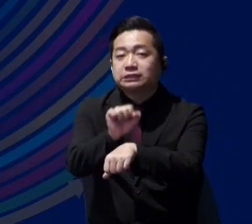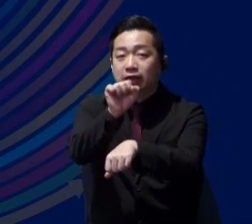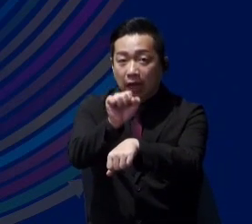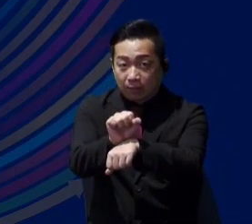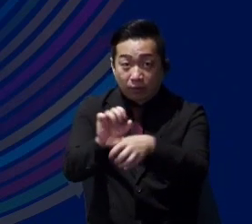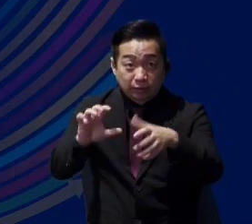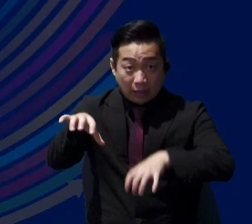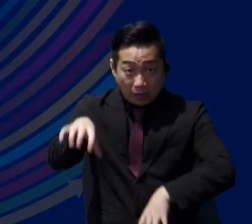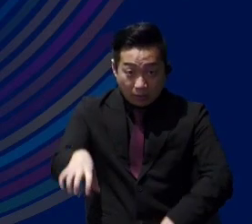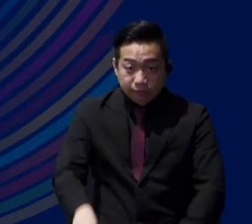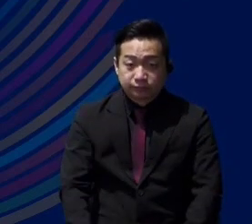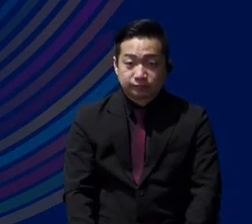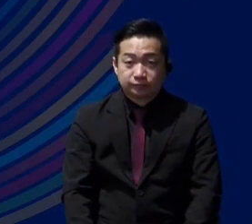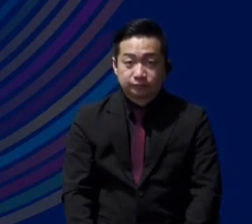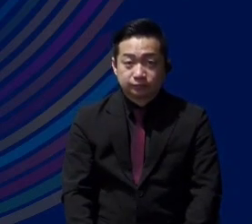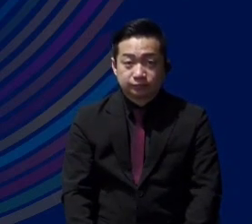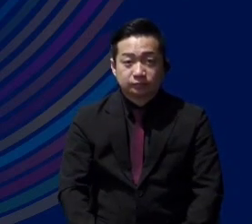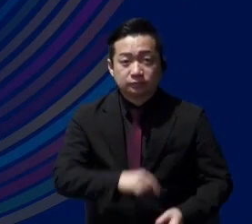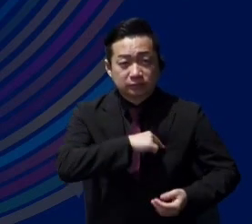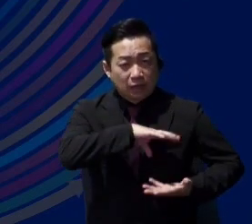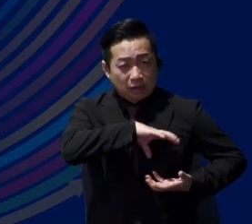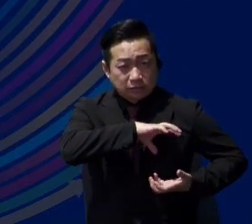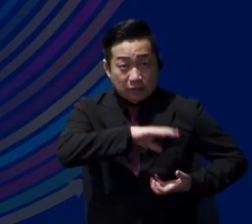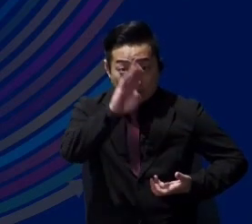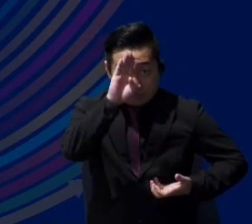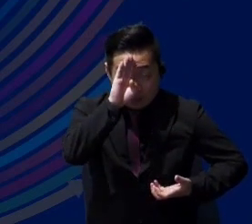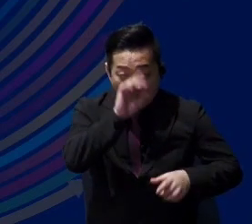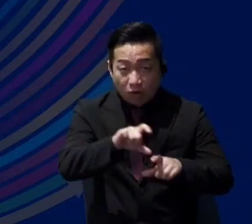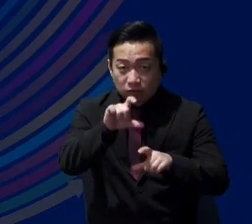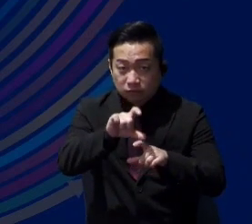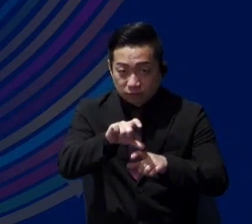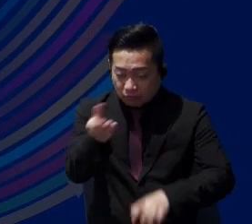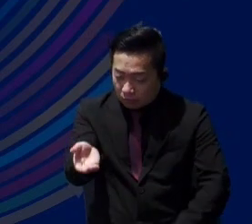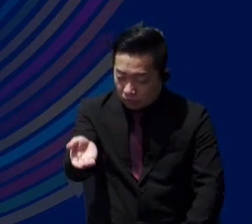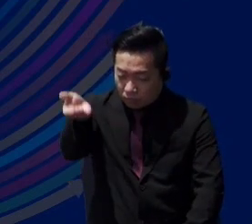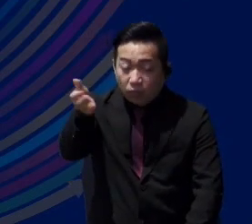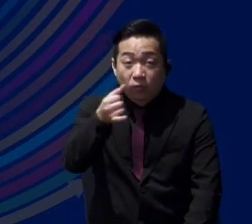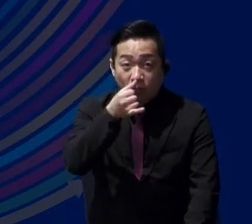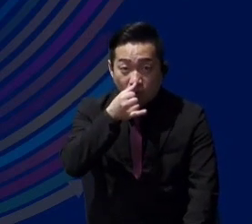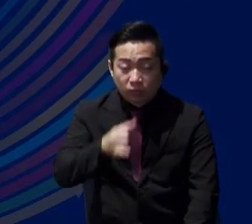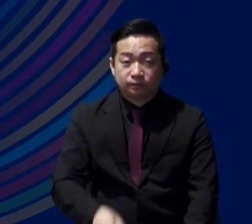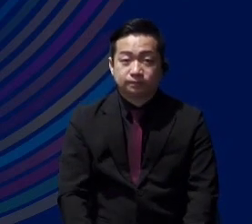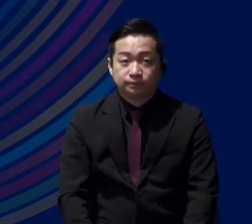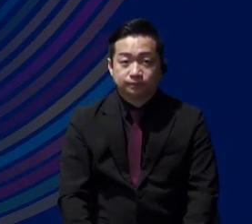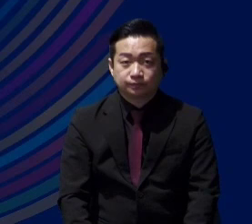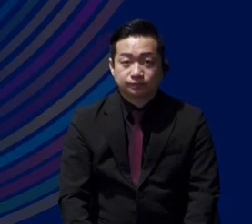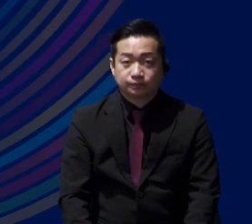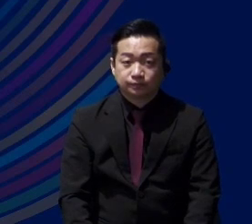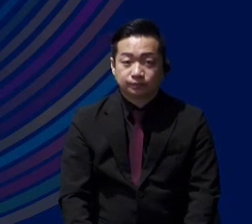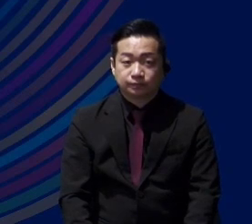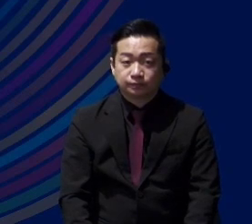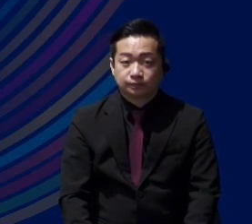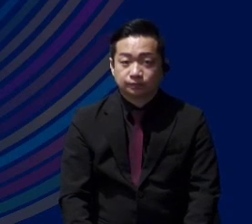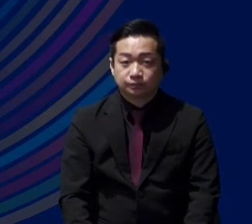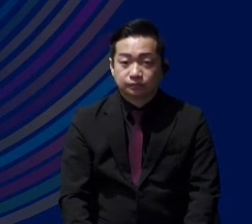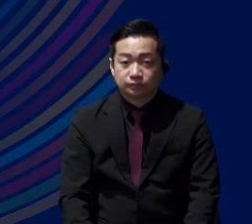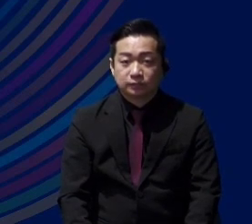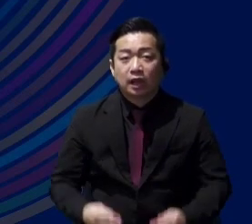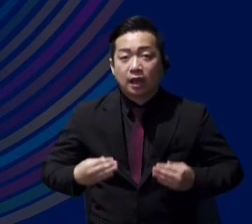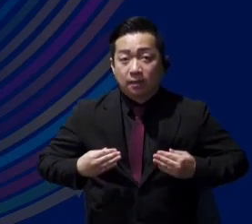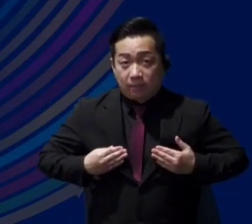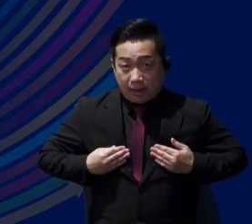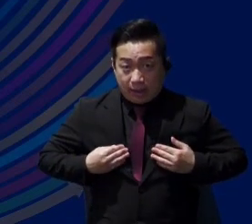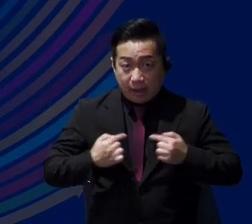is same as Japan, and same as this for the lung cancer. Okay, then